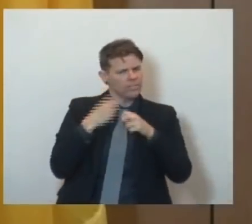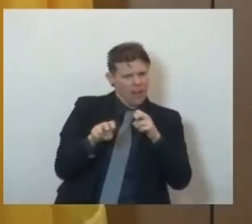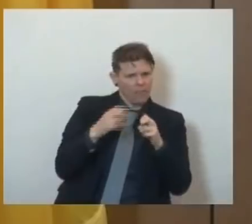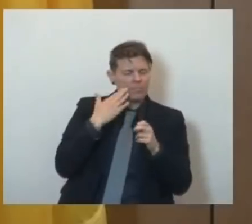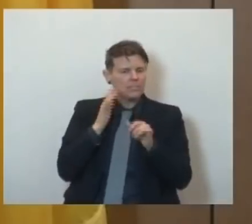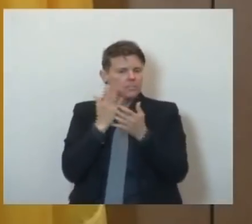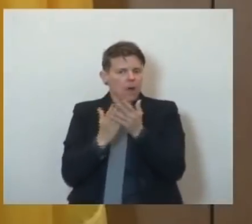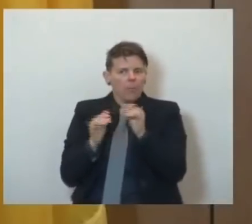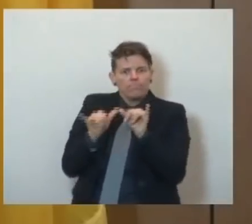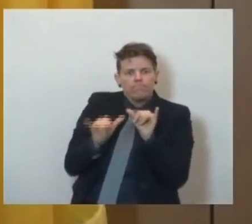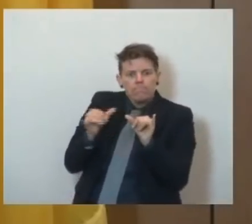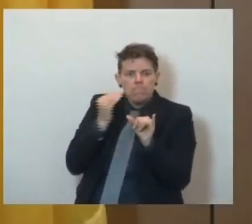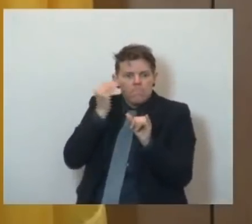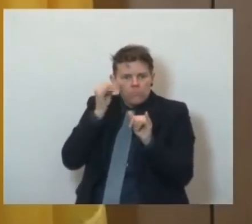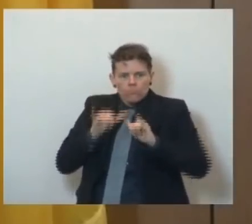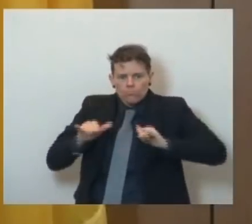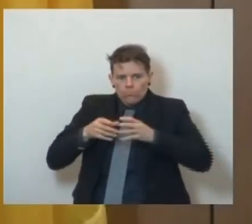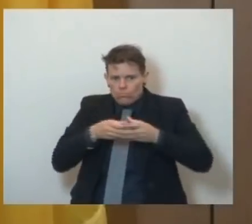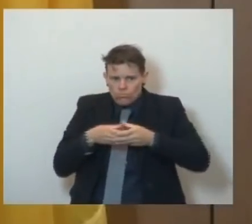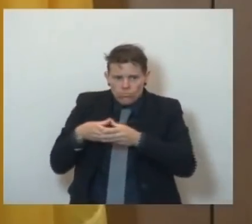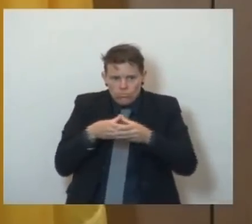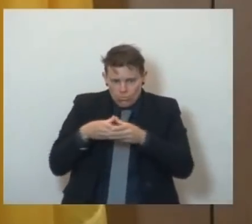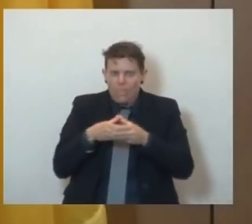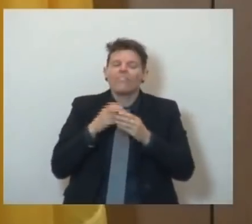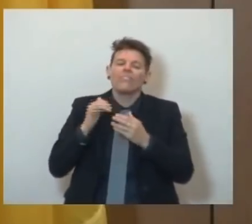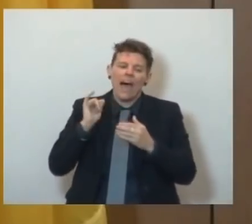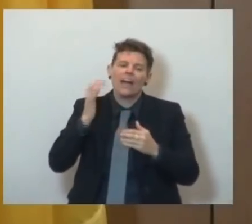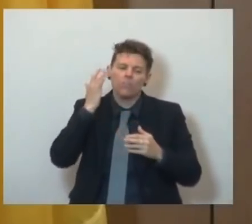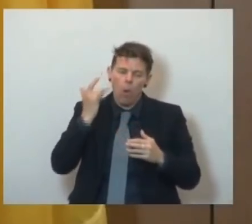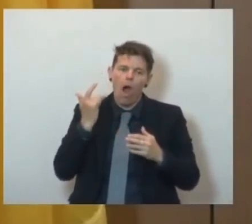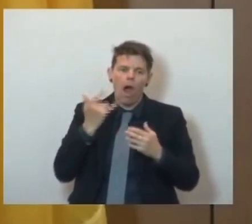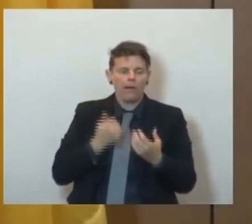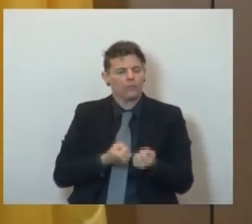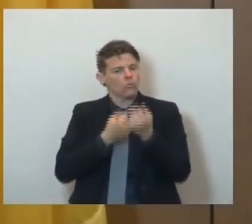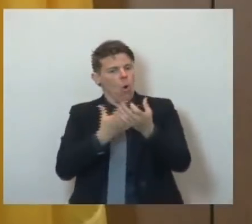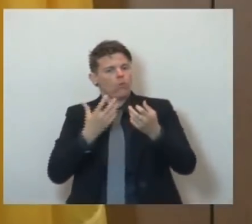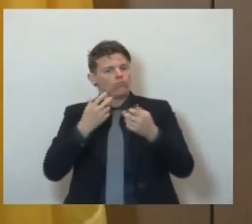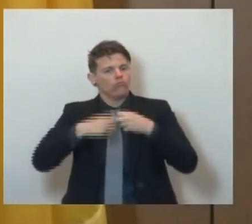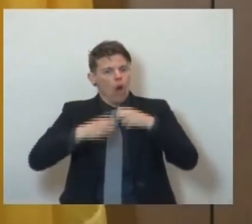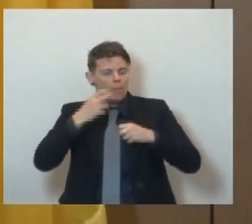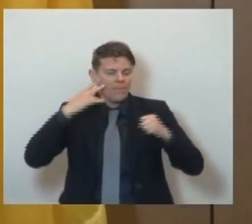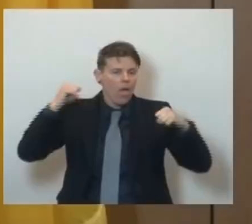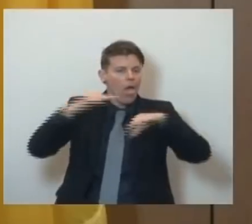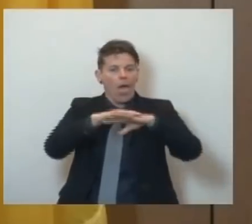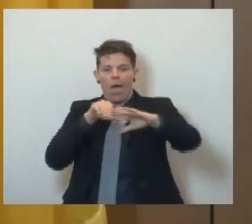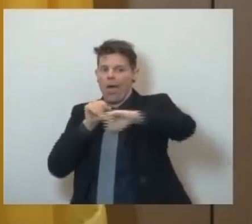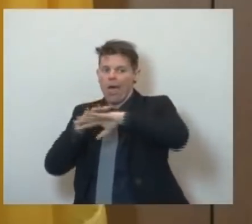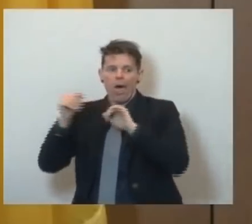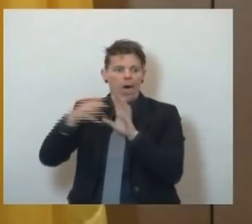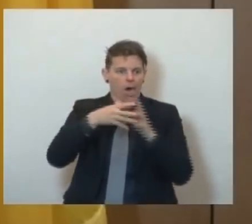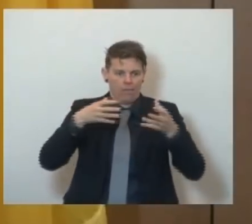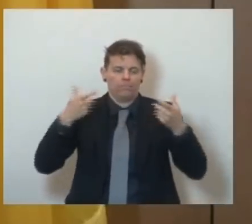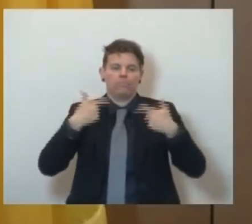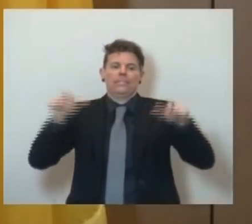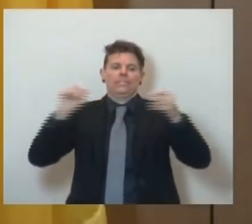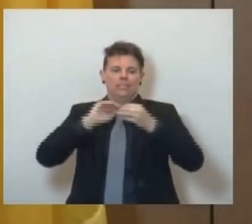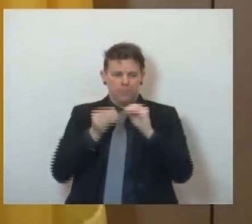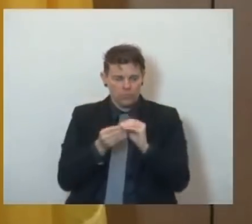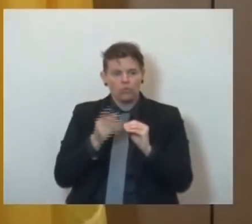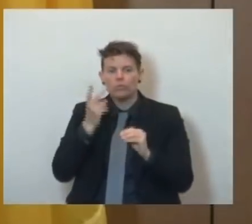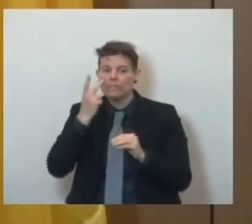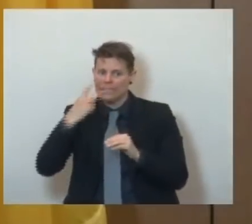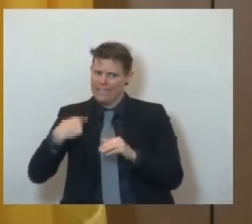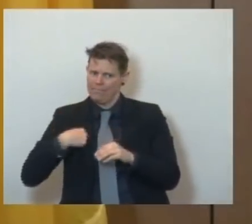in close contact. That's why that's problematic. But if you looked at how I identified some of the other work from a